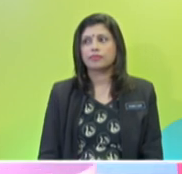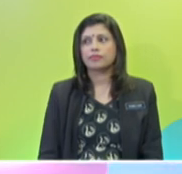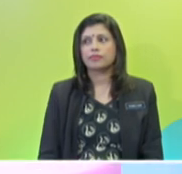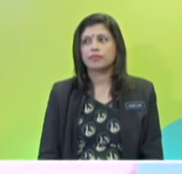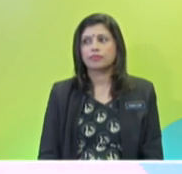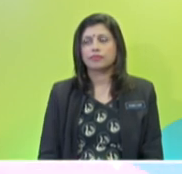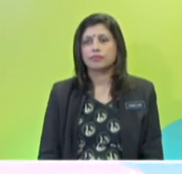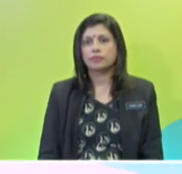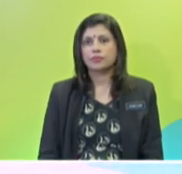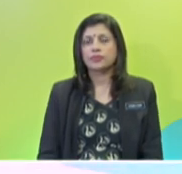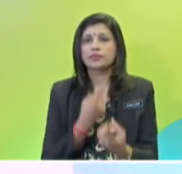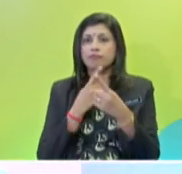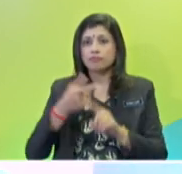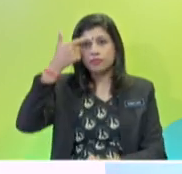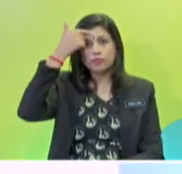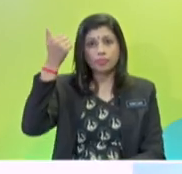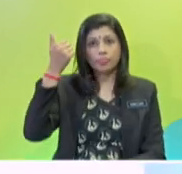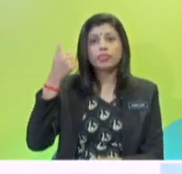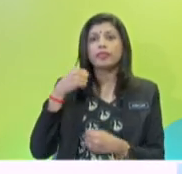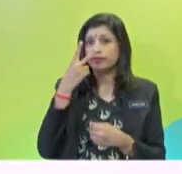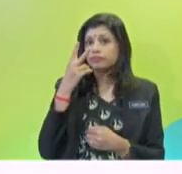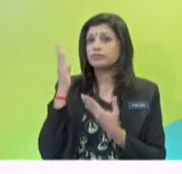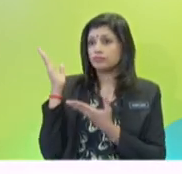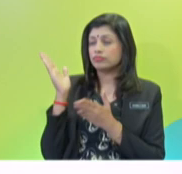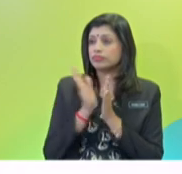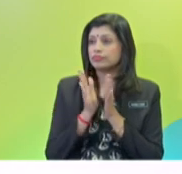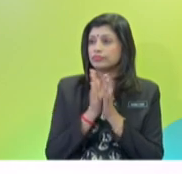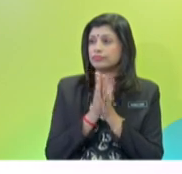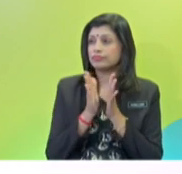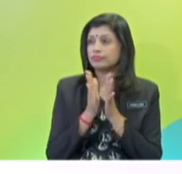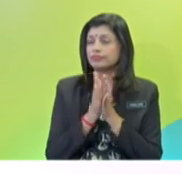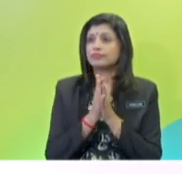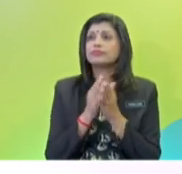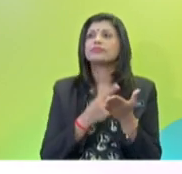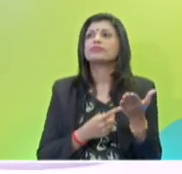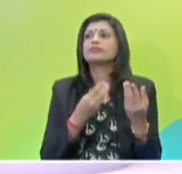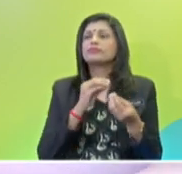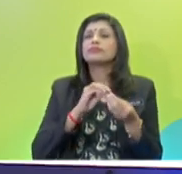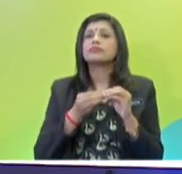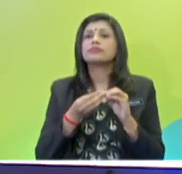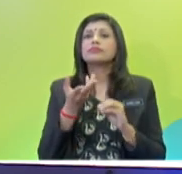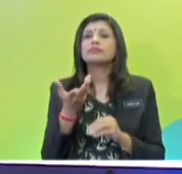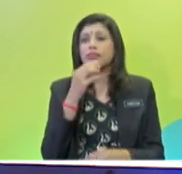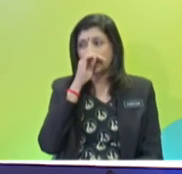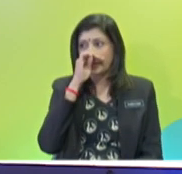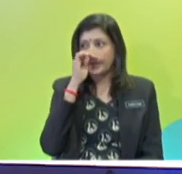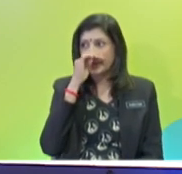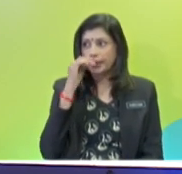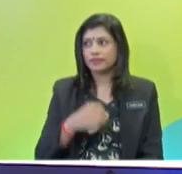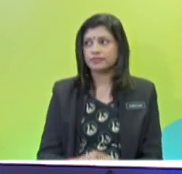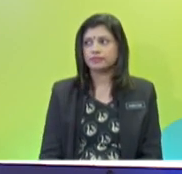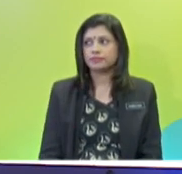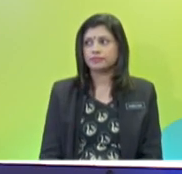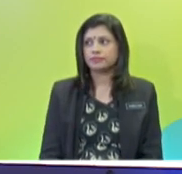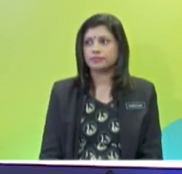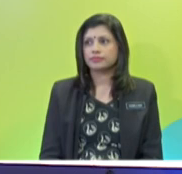the gate. Okay, let's check the answer. Yes, very good. Okay. Akif, choose wisely. Which number should I